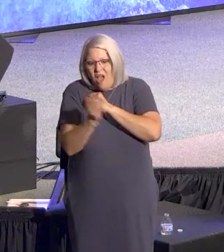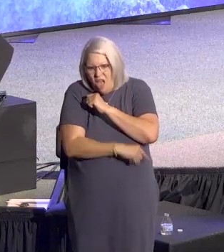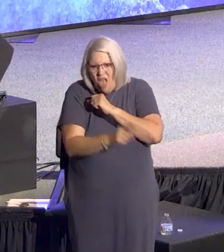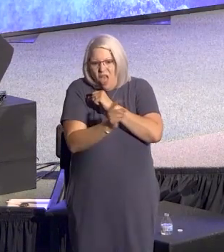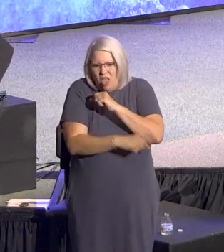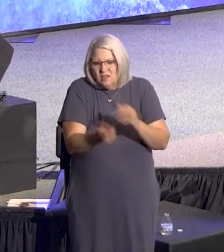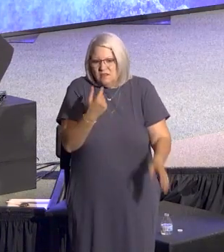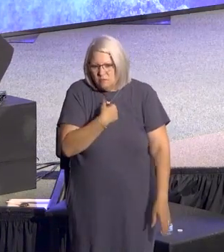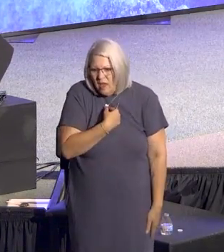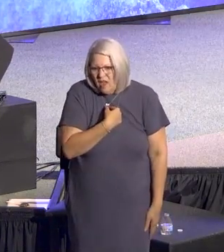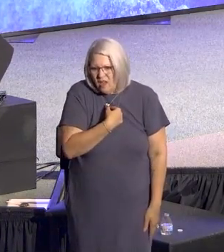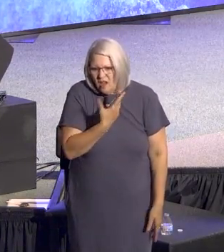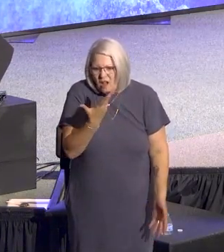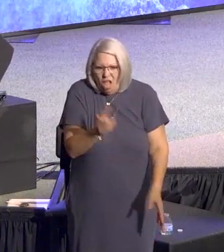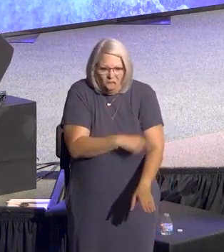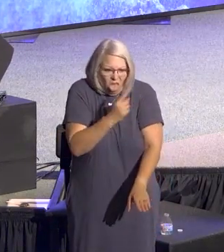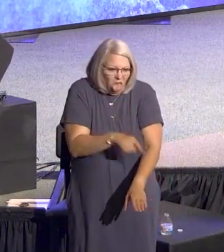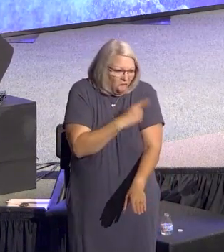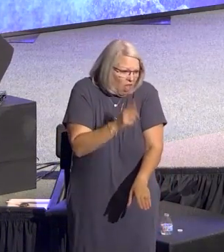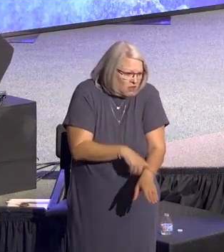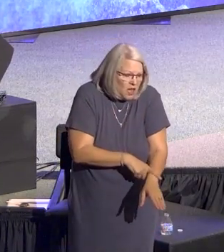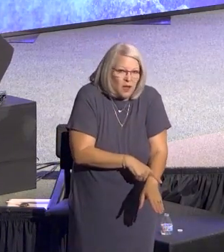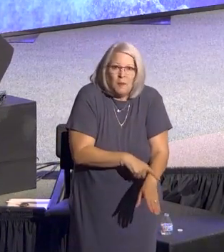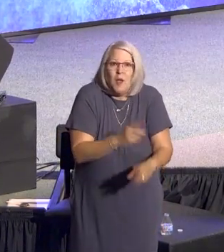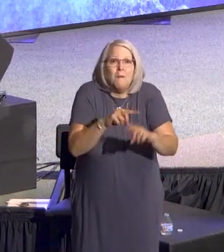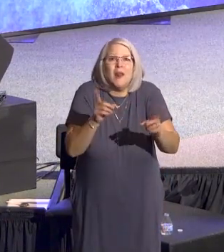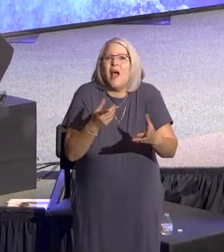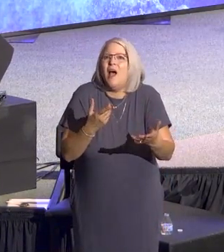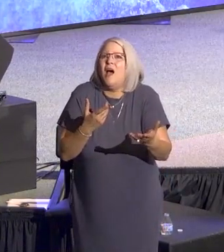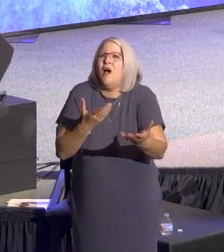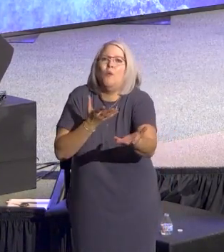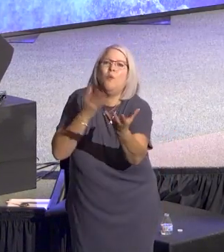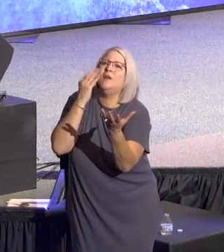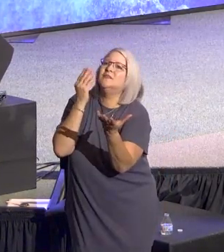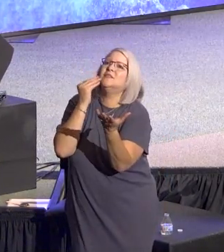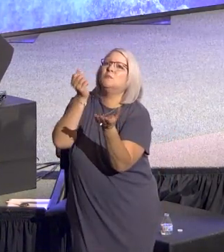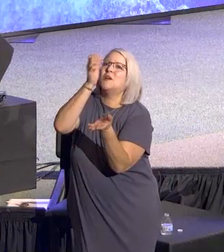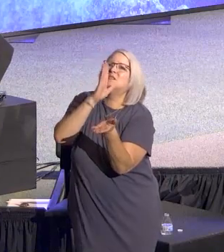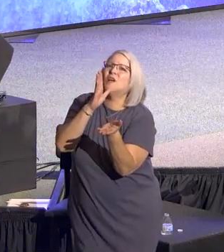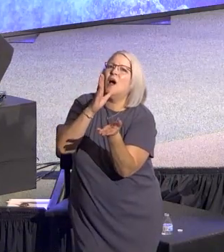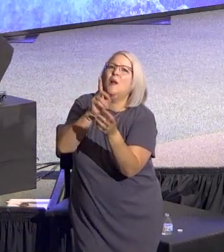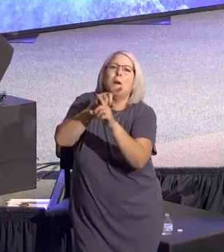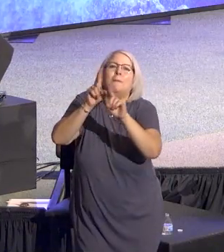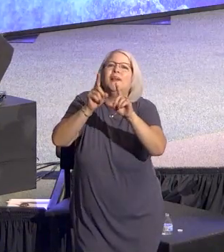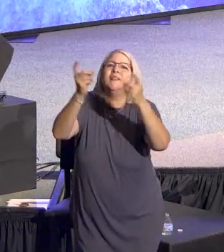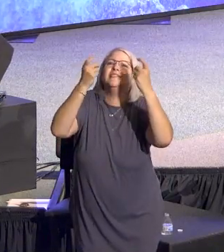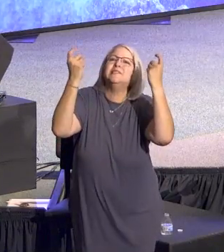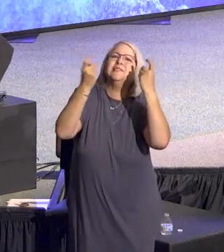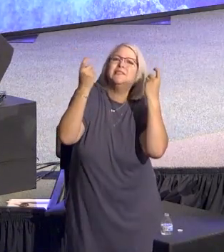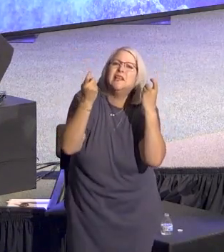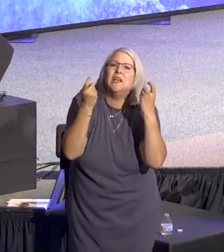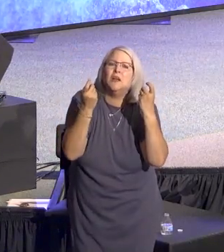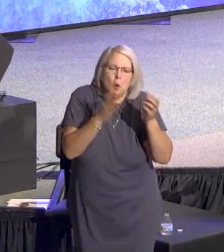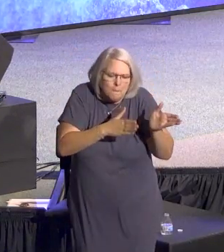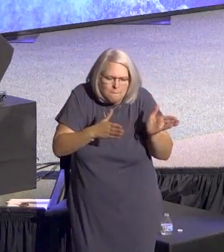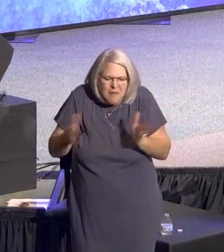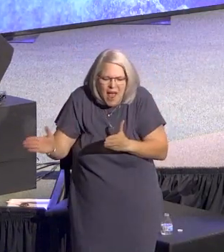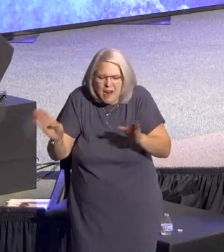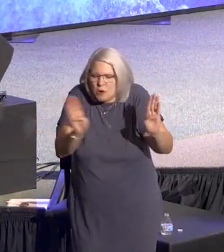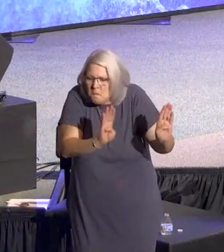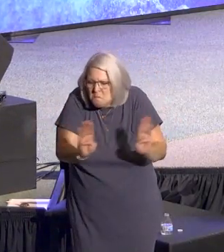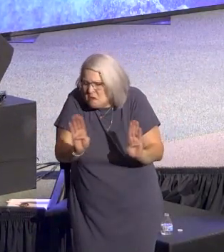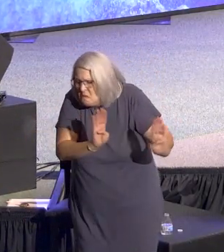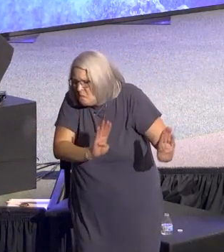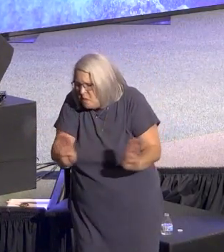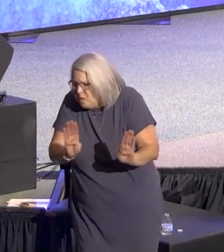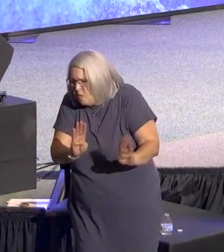long? And you want to experience God, but there's some sin, some pattern of behavior that has held you back,